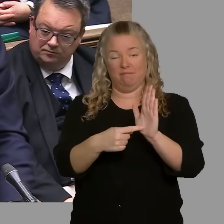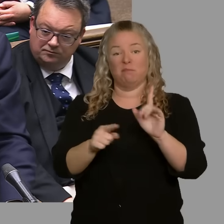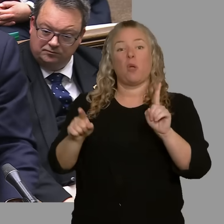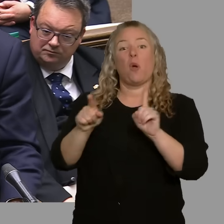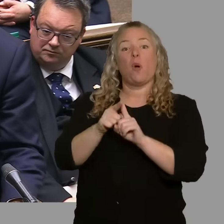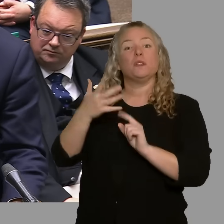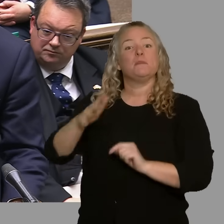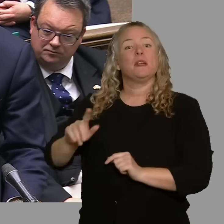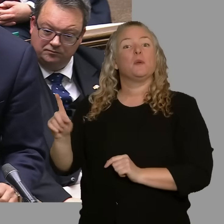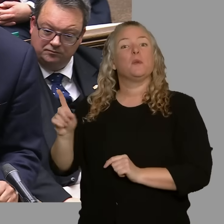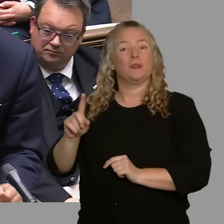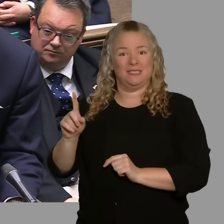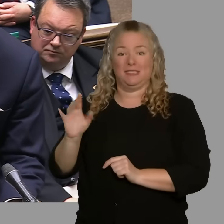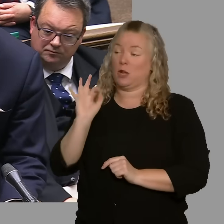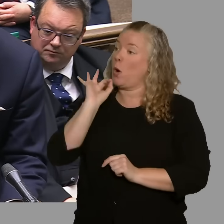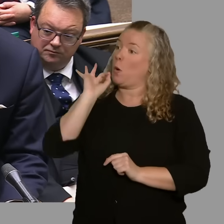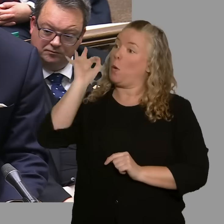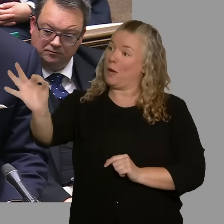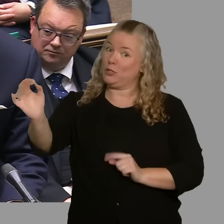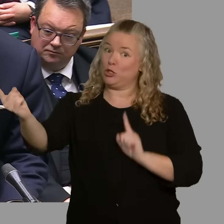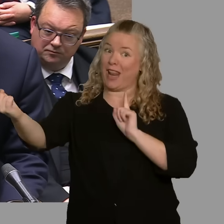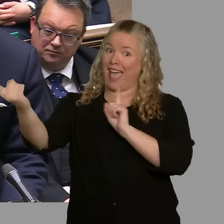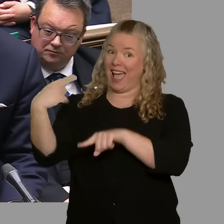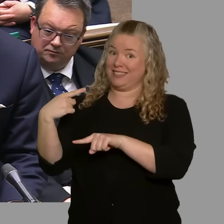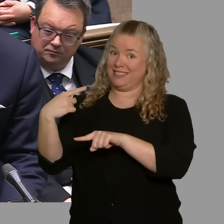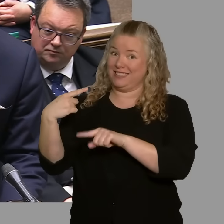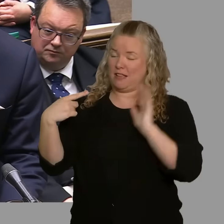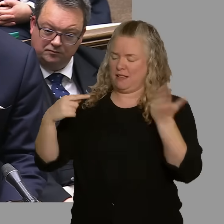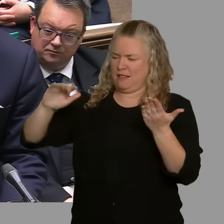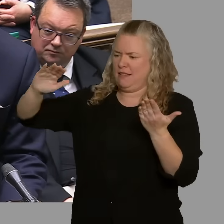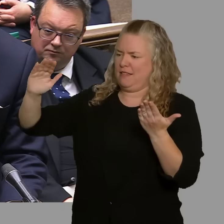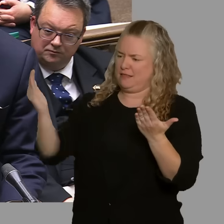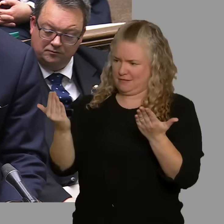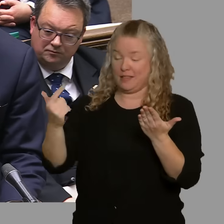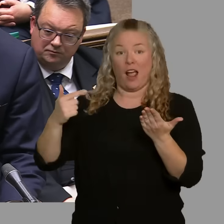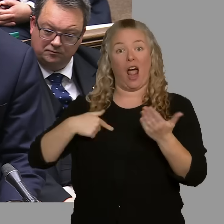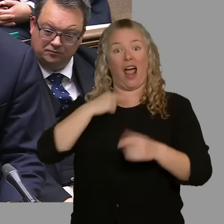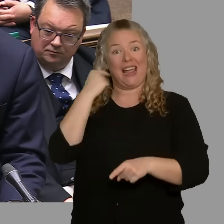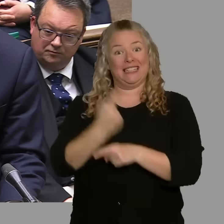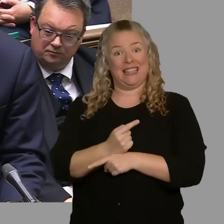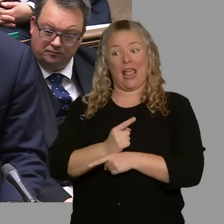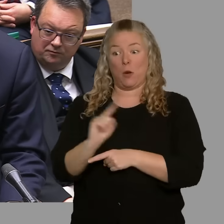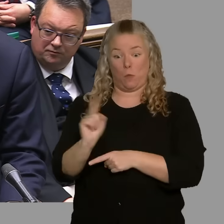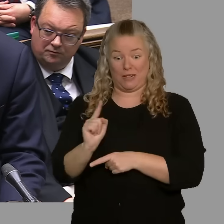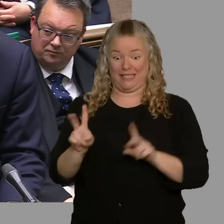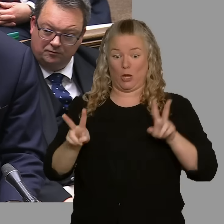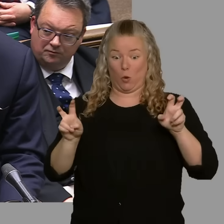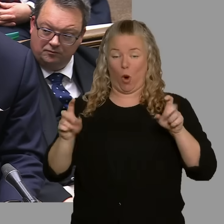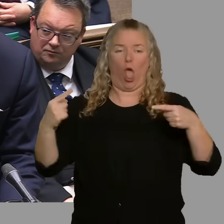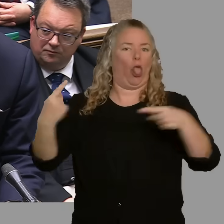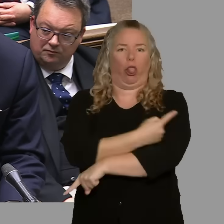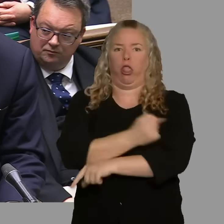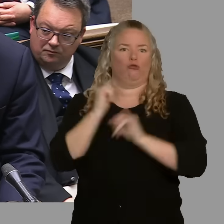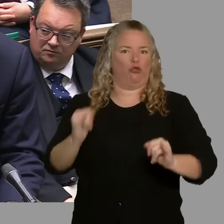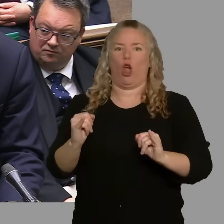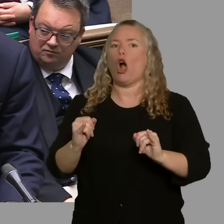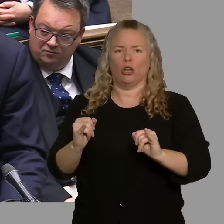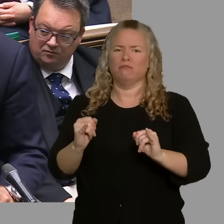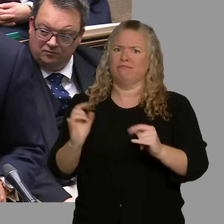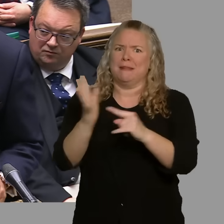that I, in a speech at Mansion House, said that describing China as a threat